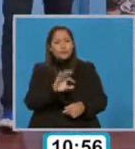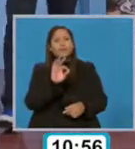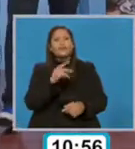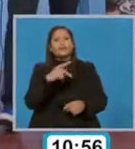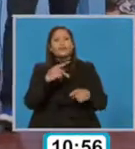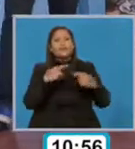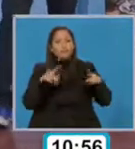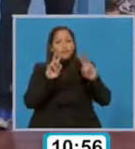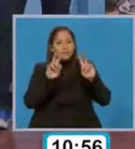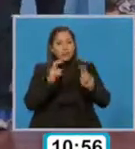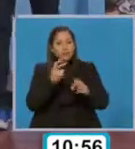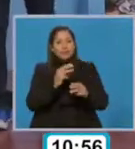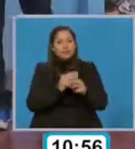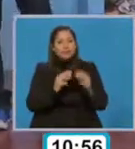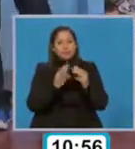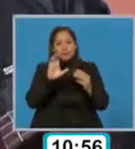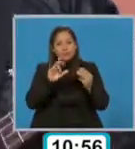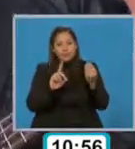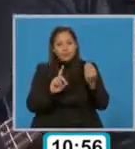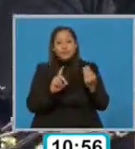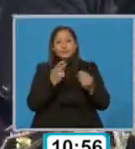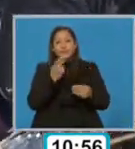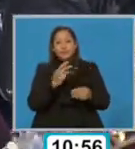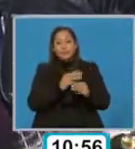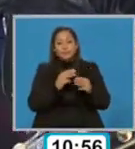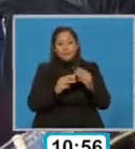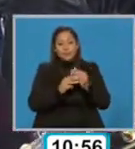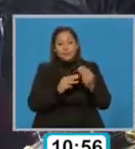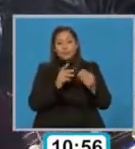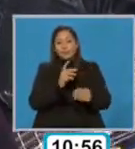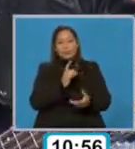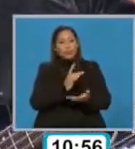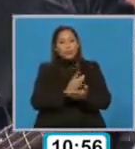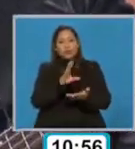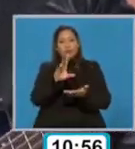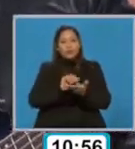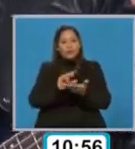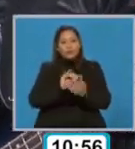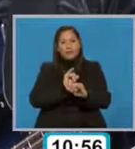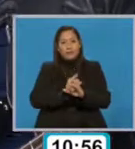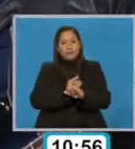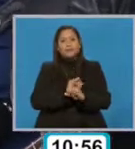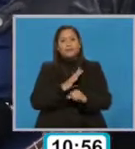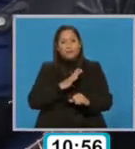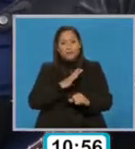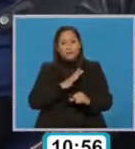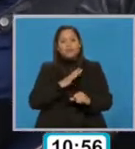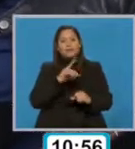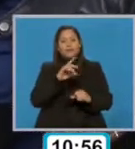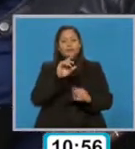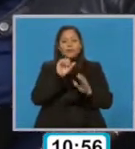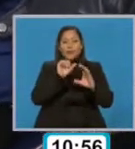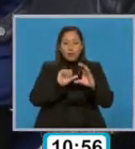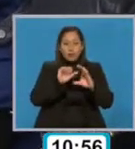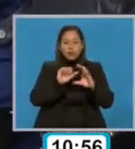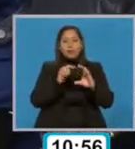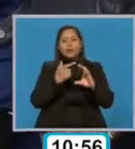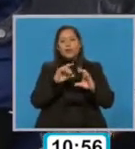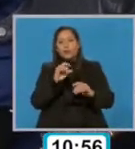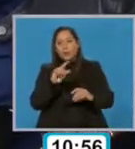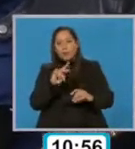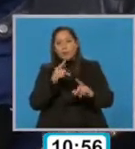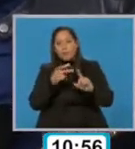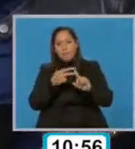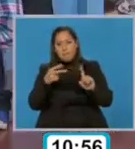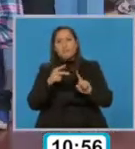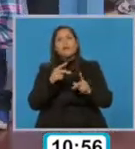los temas de este material discográfico? Este material discográfico es solo digital. Ajá. Entonces está en todas las plataformas, ¿Plataformas? iTunes, Google Play,